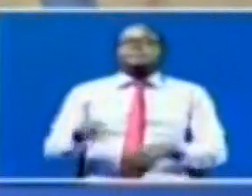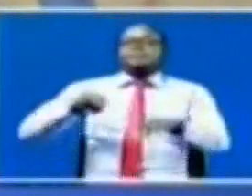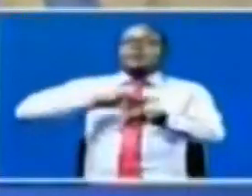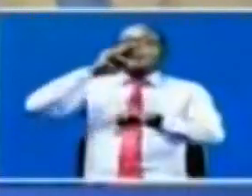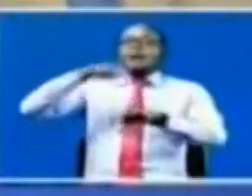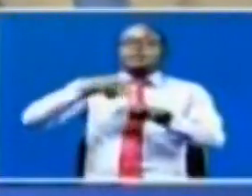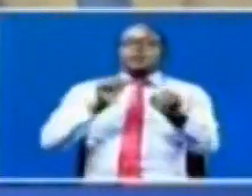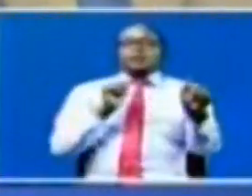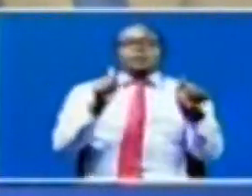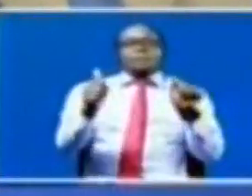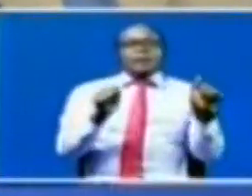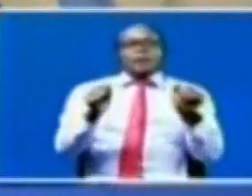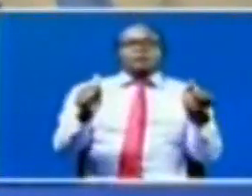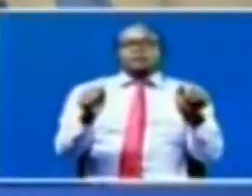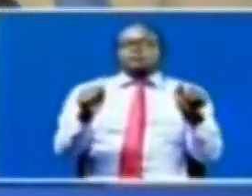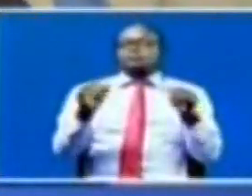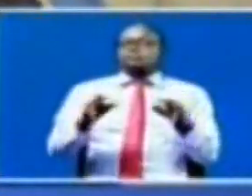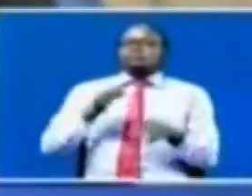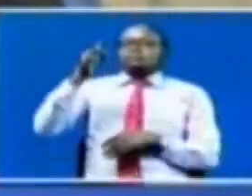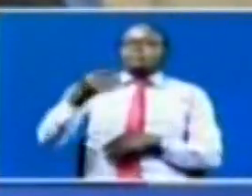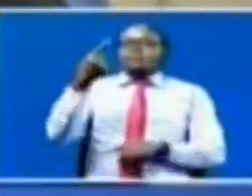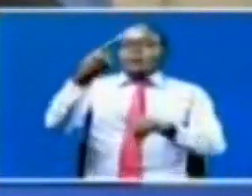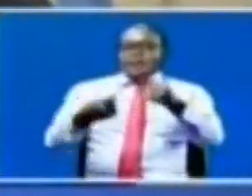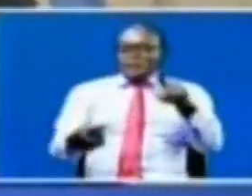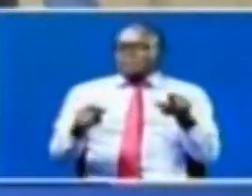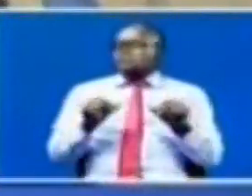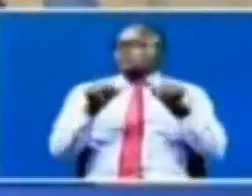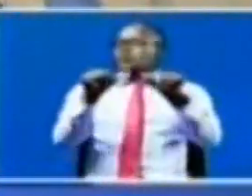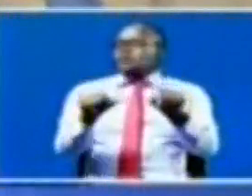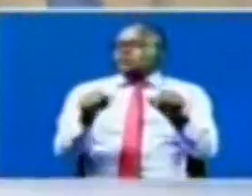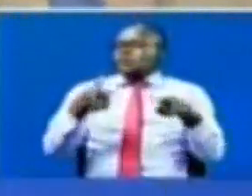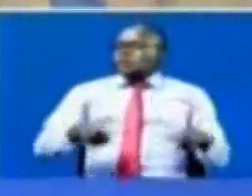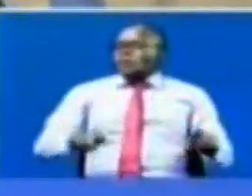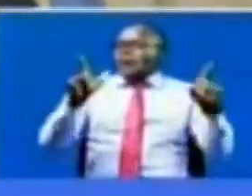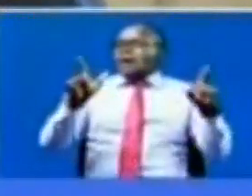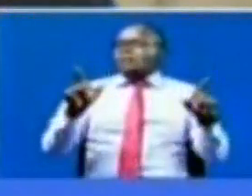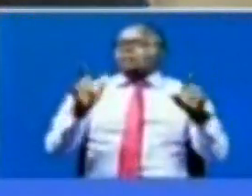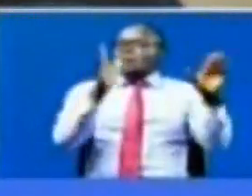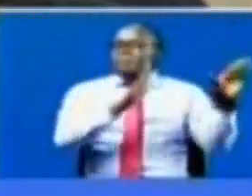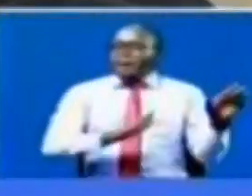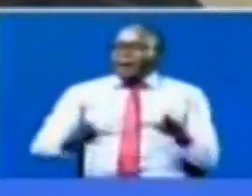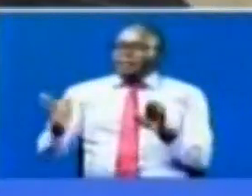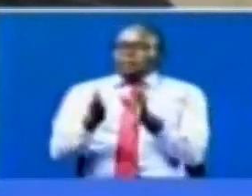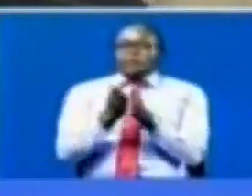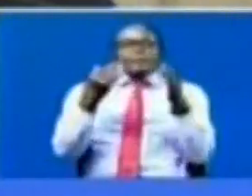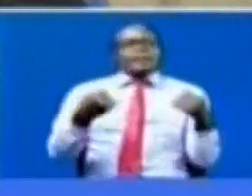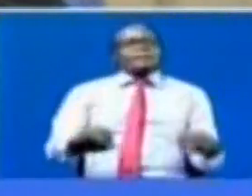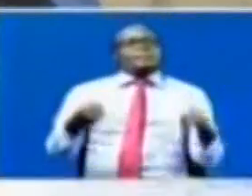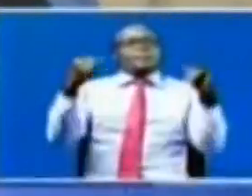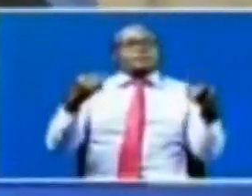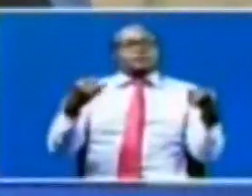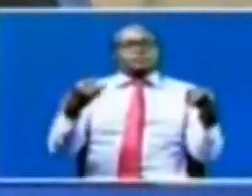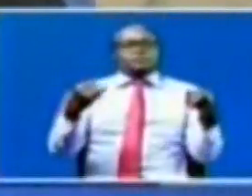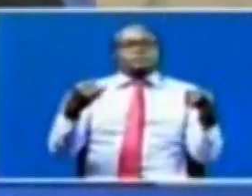pilot be extended for 1 more year to allow alignment in the implementation,